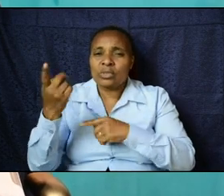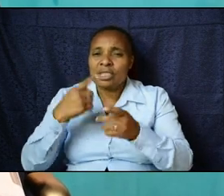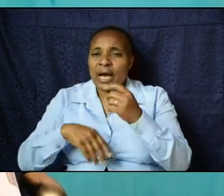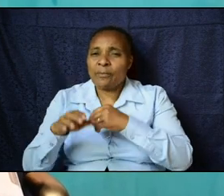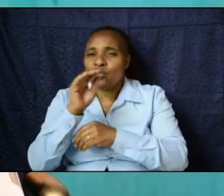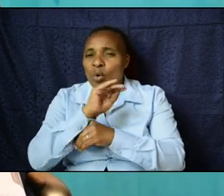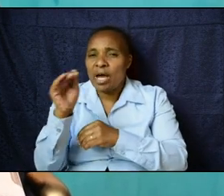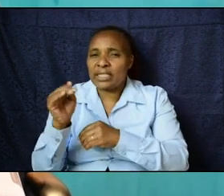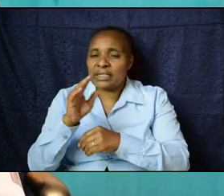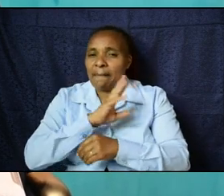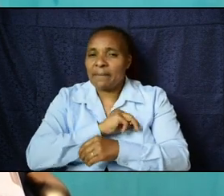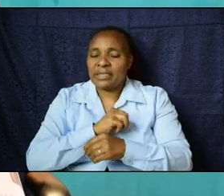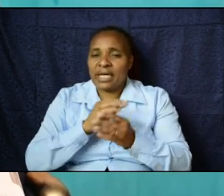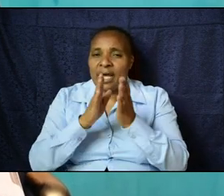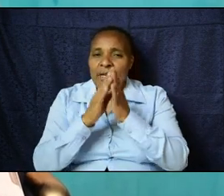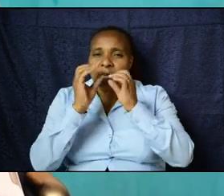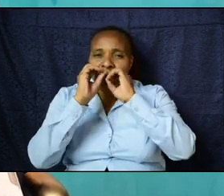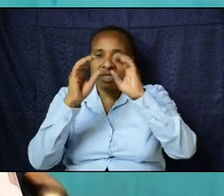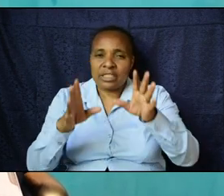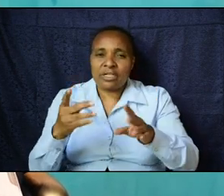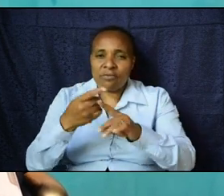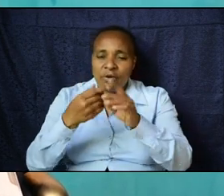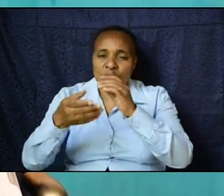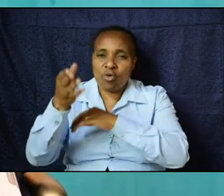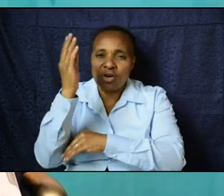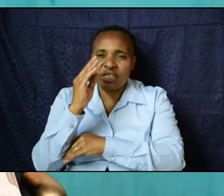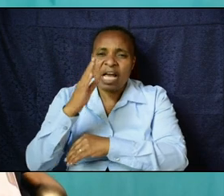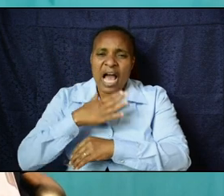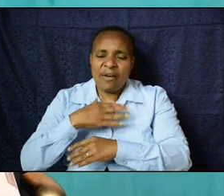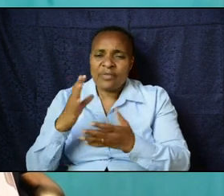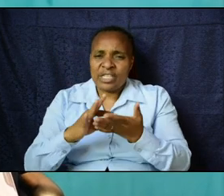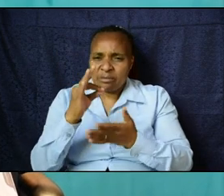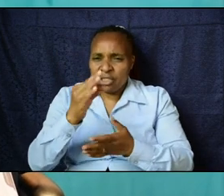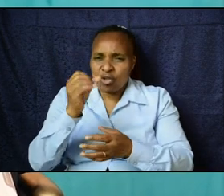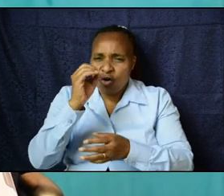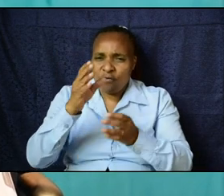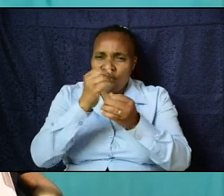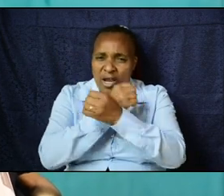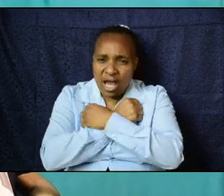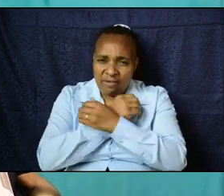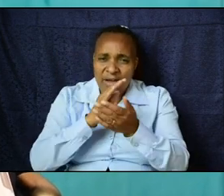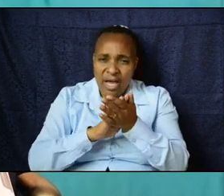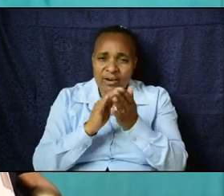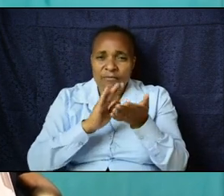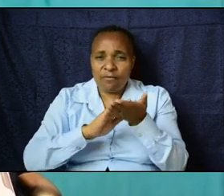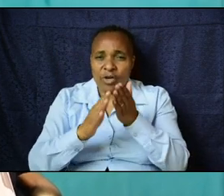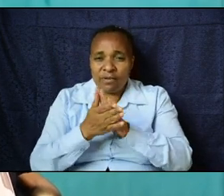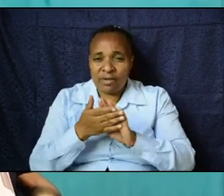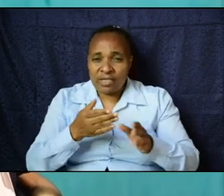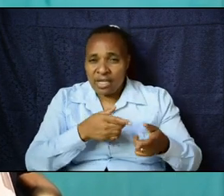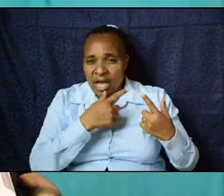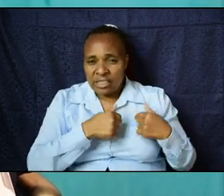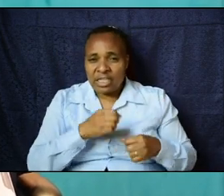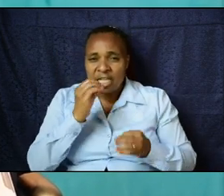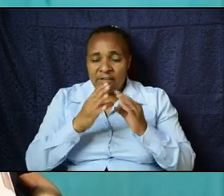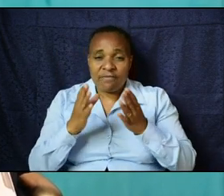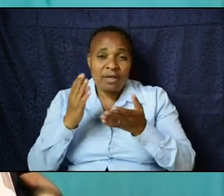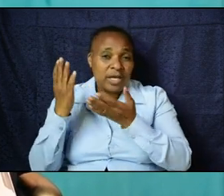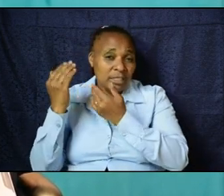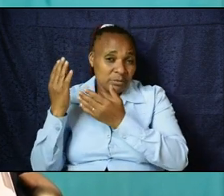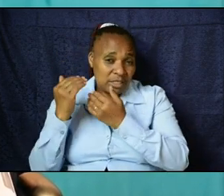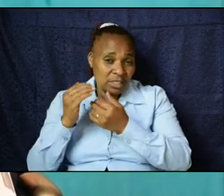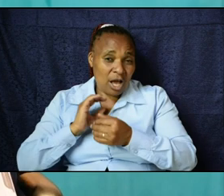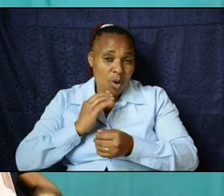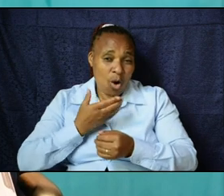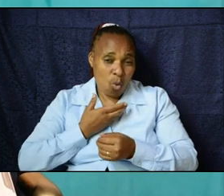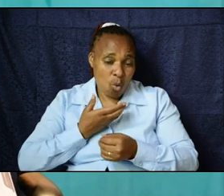for mercy and blessing from God, we should have a spirit of love and forgiveness in our hearts. If we expect our own prayers to be